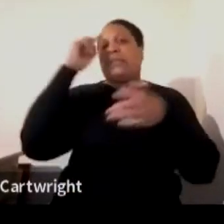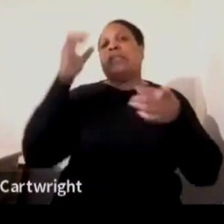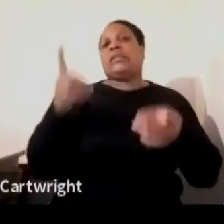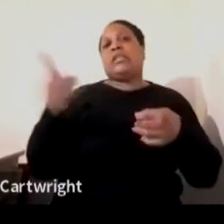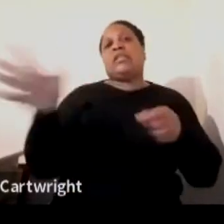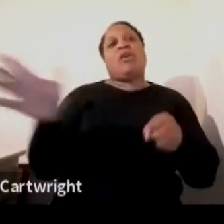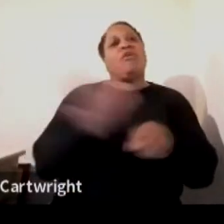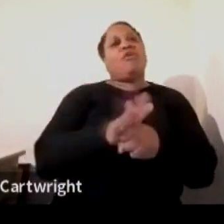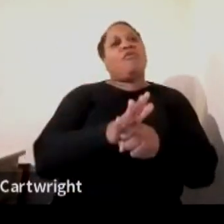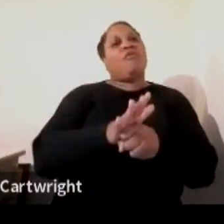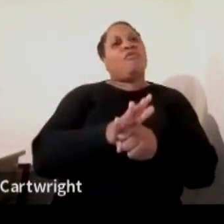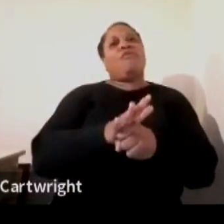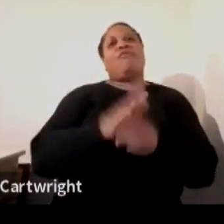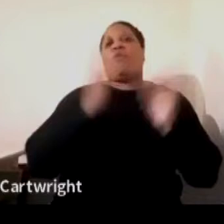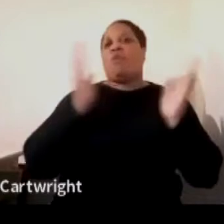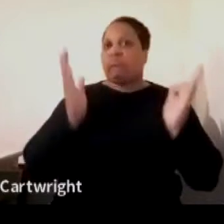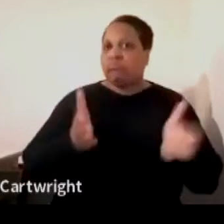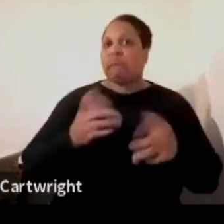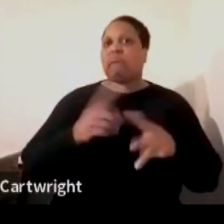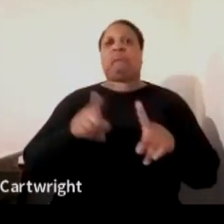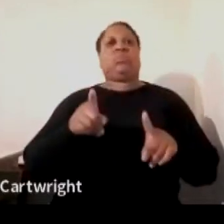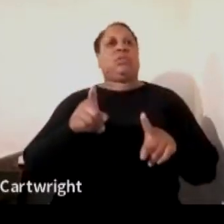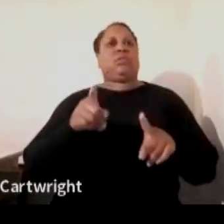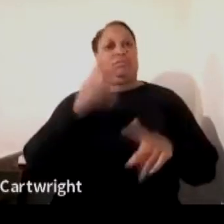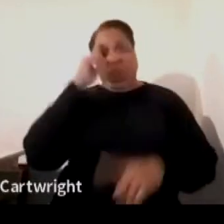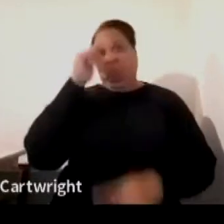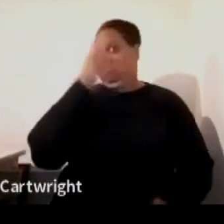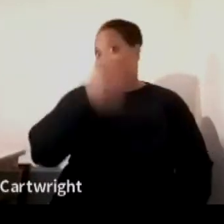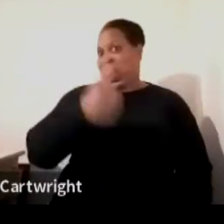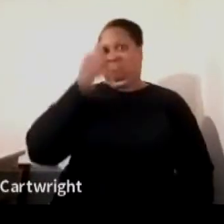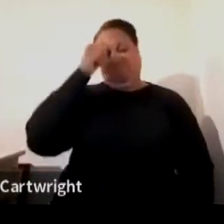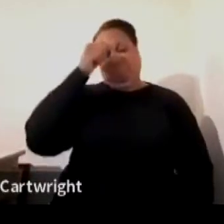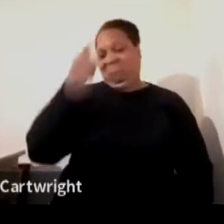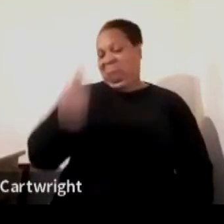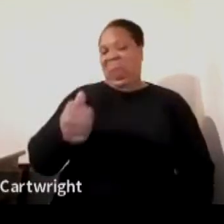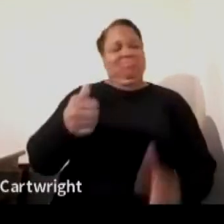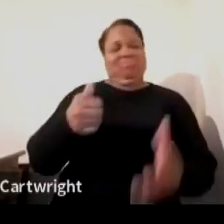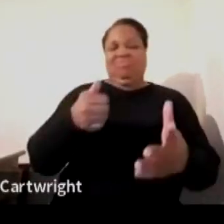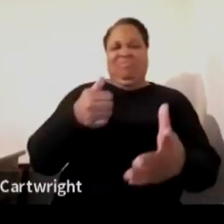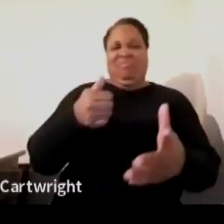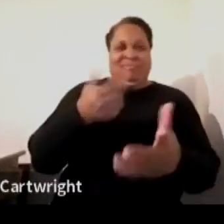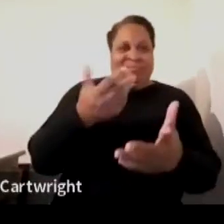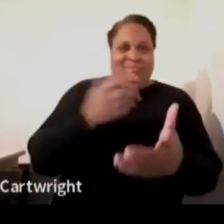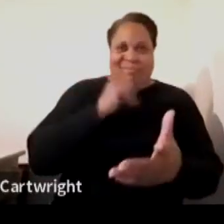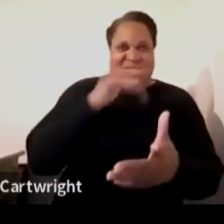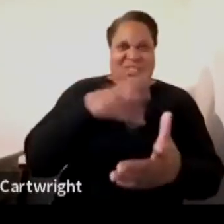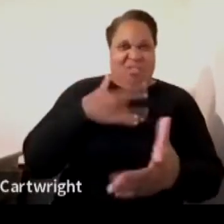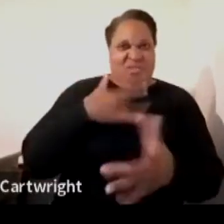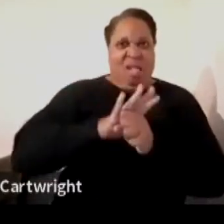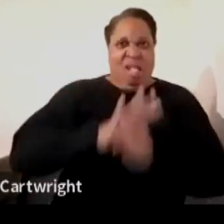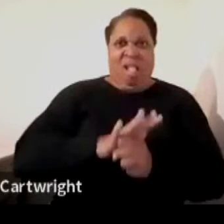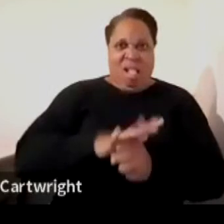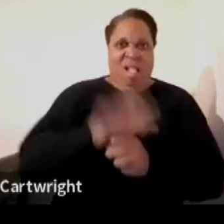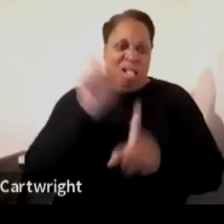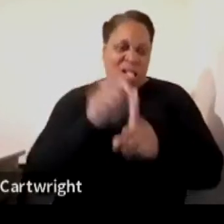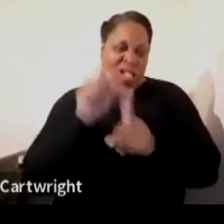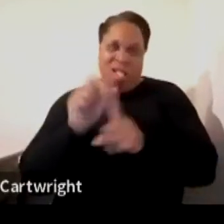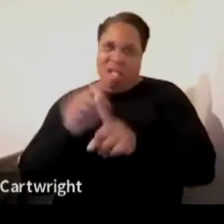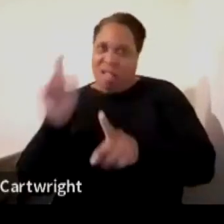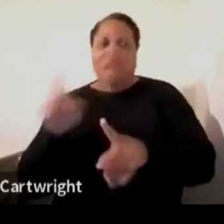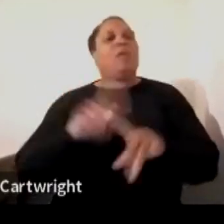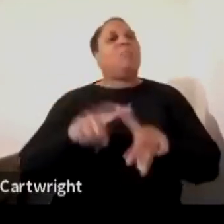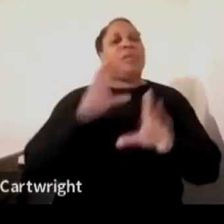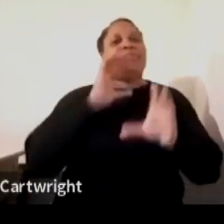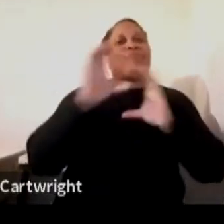conviction. But it's up to you. Don't feel pressured per se. But these types of conversations are good. They're